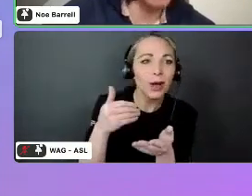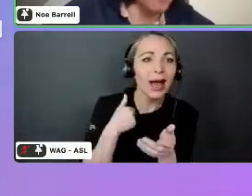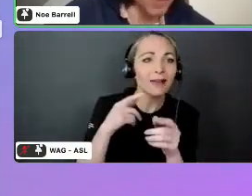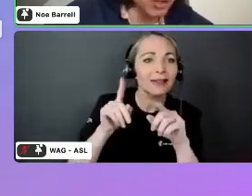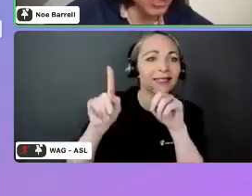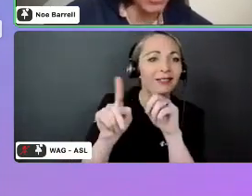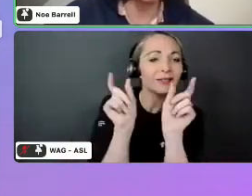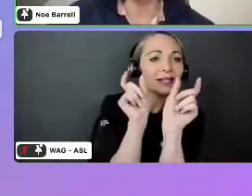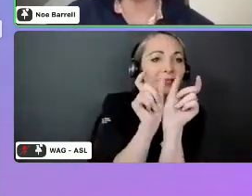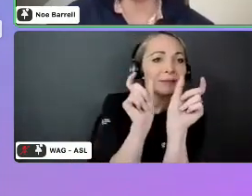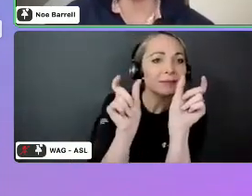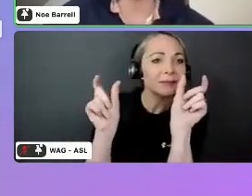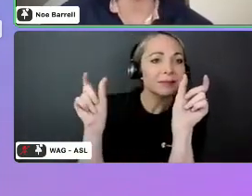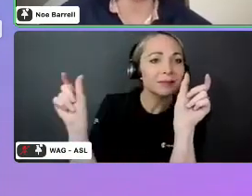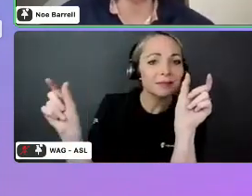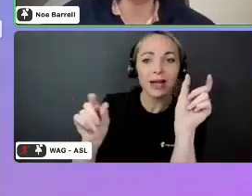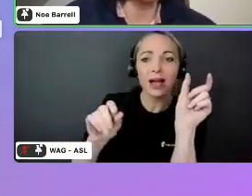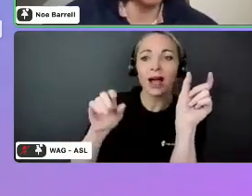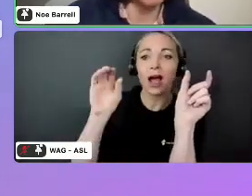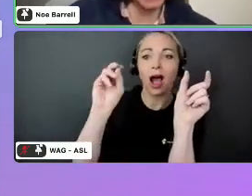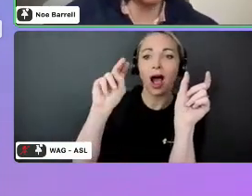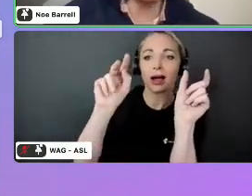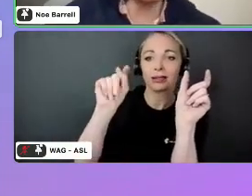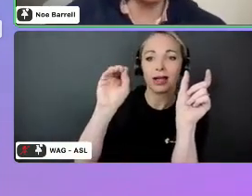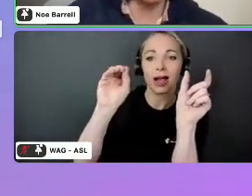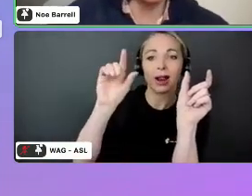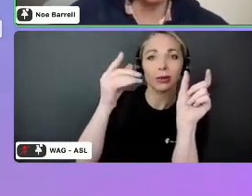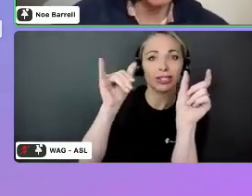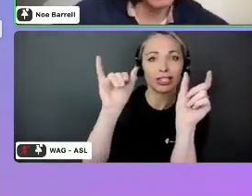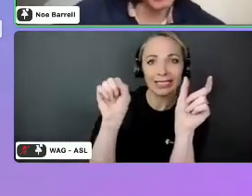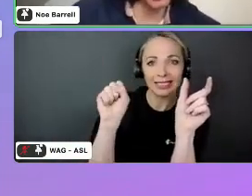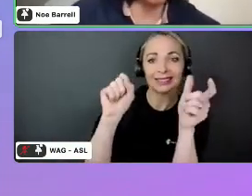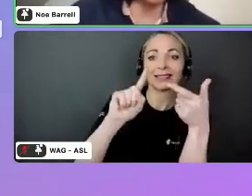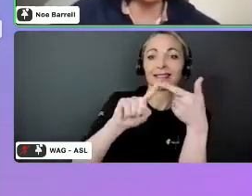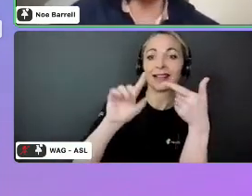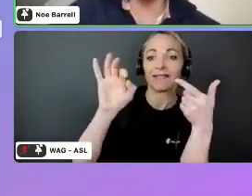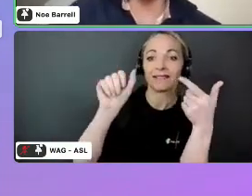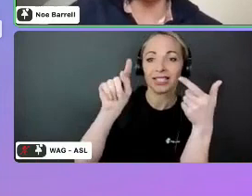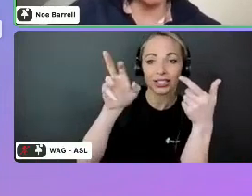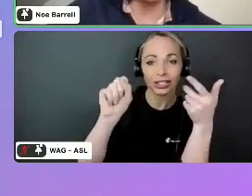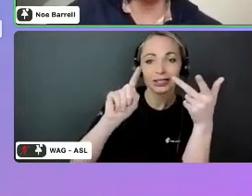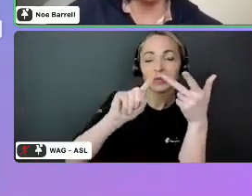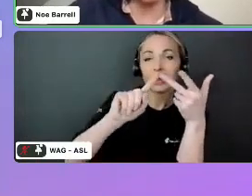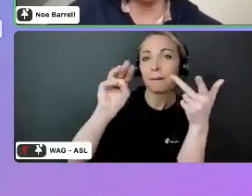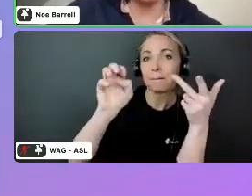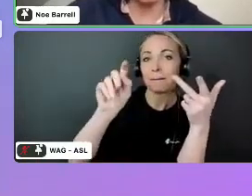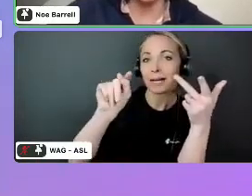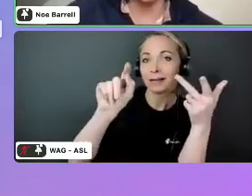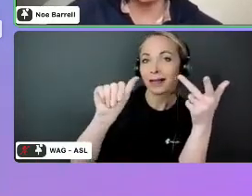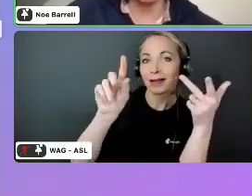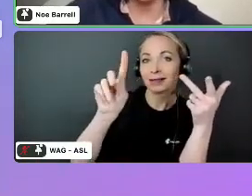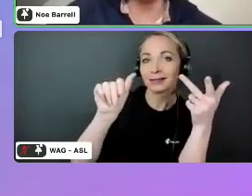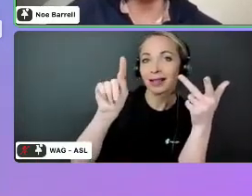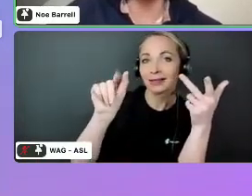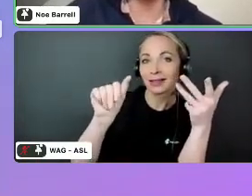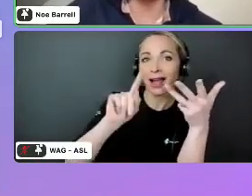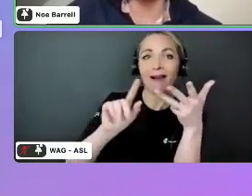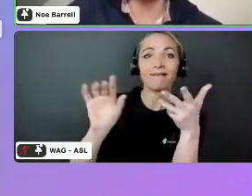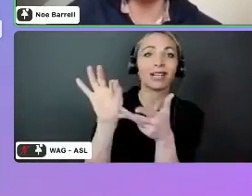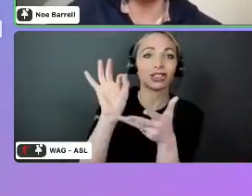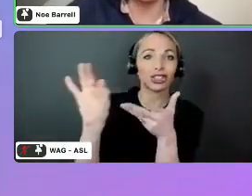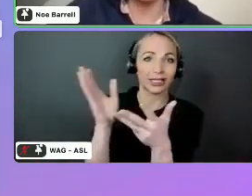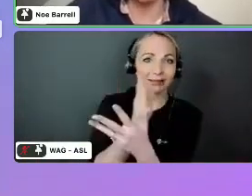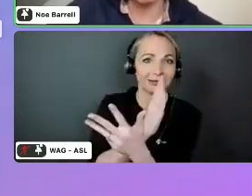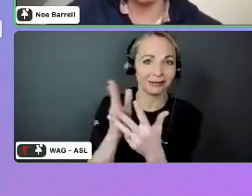metadata, and functions. Those are, in my opinion, the 4 tabs in this tab list. And the provided role of the features tab here, we're looking